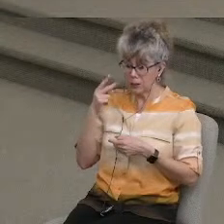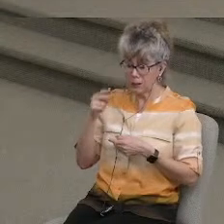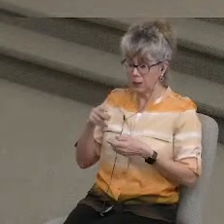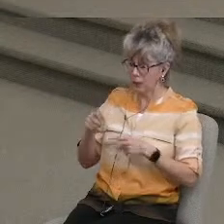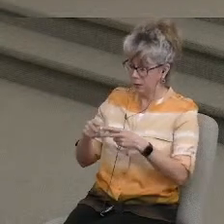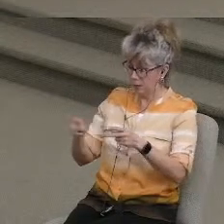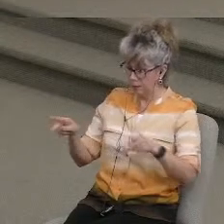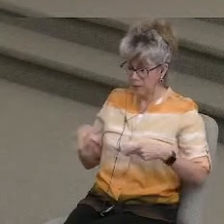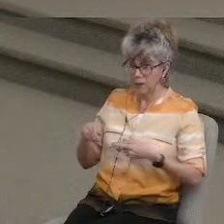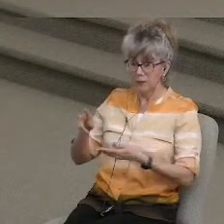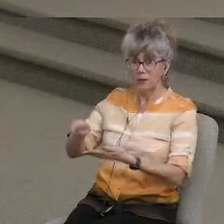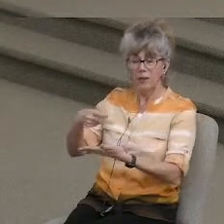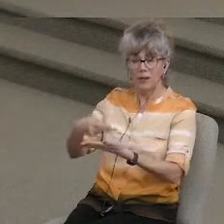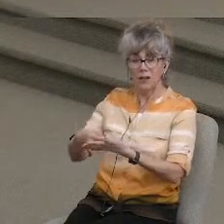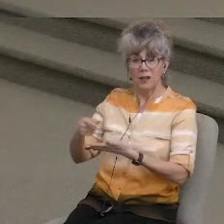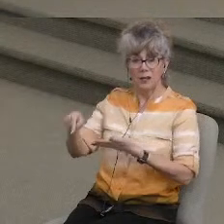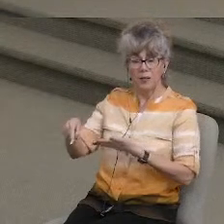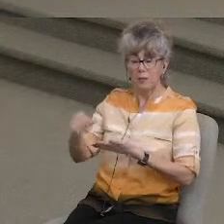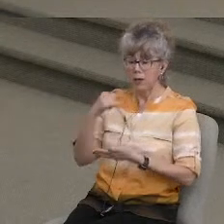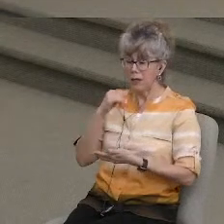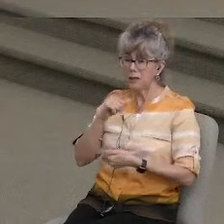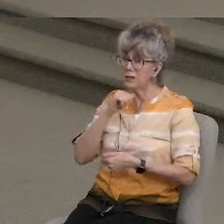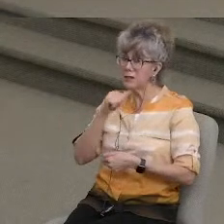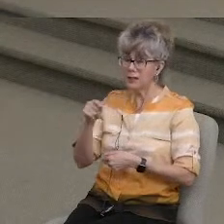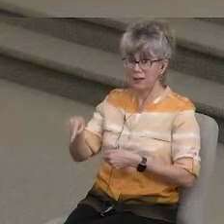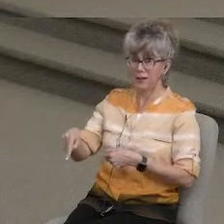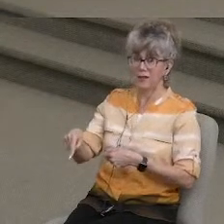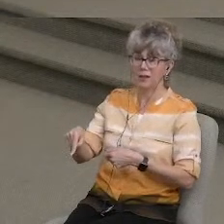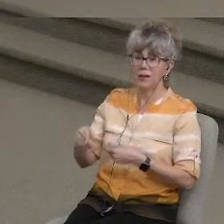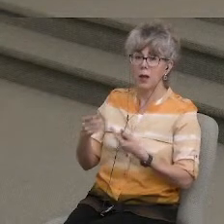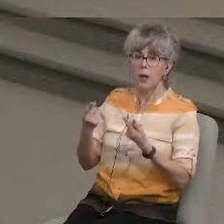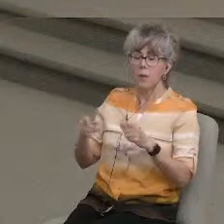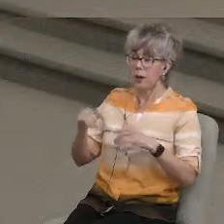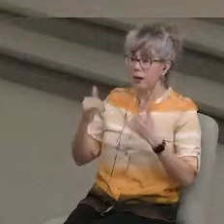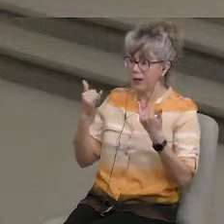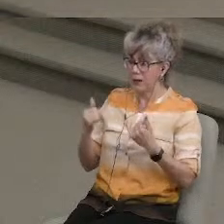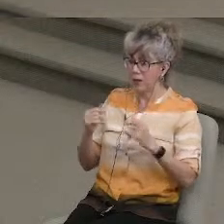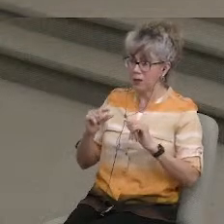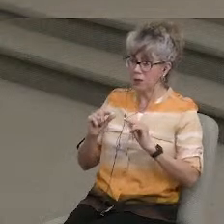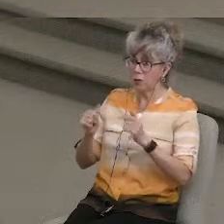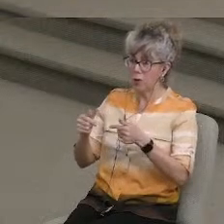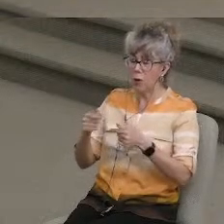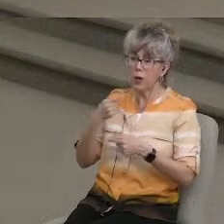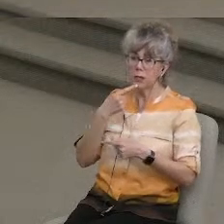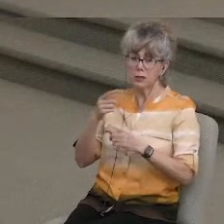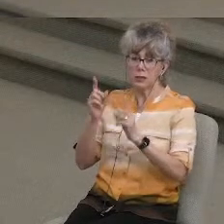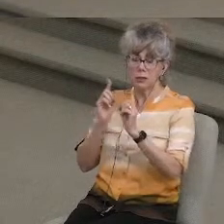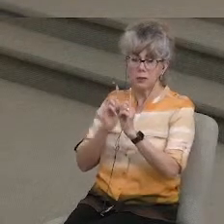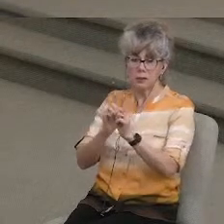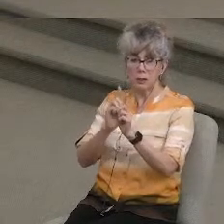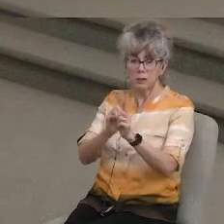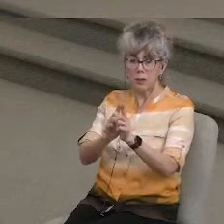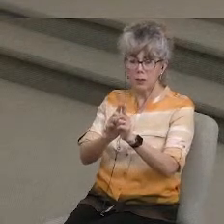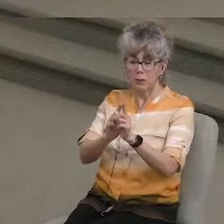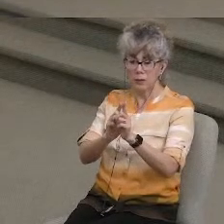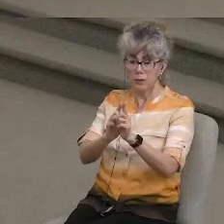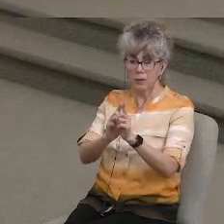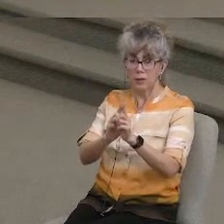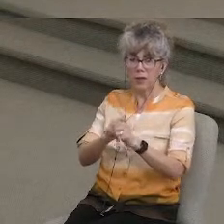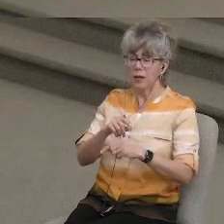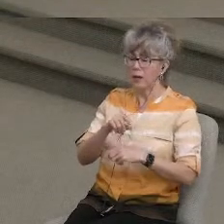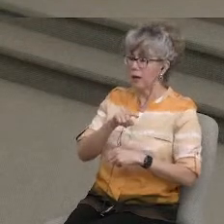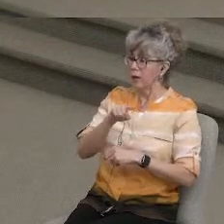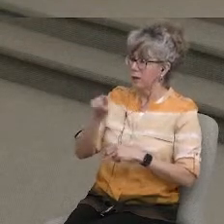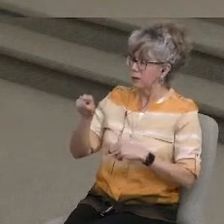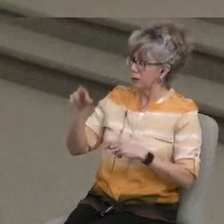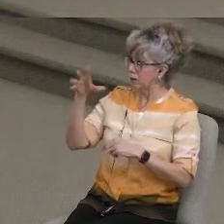place where they laid him? He's not there. But now you go and you tell his disciples and you tell Peter that he's